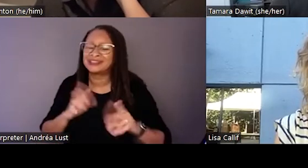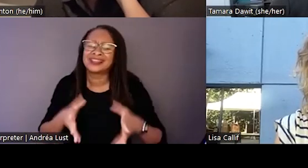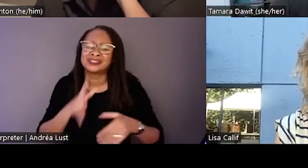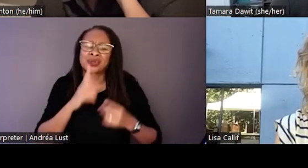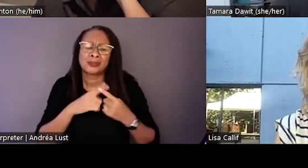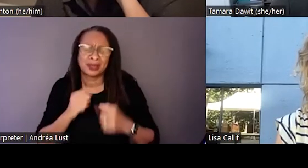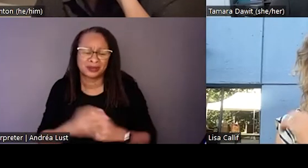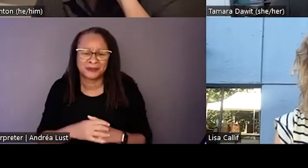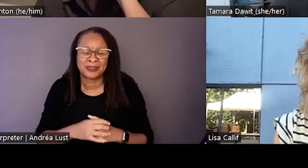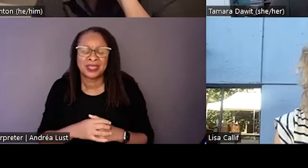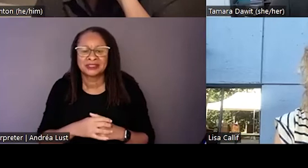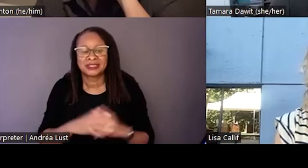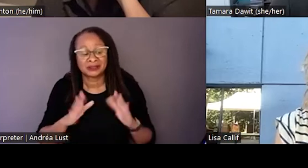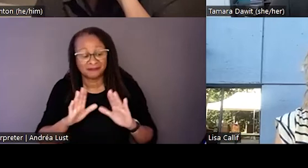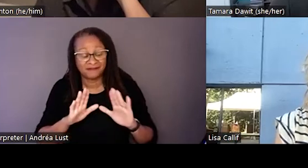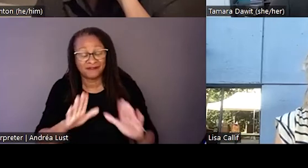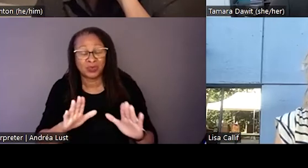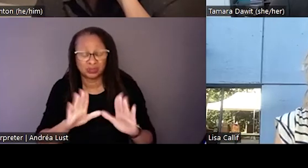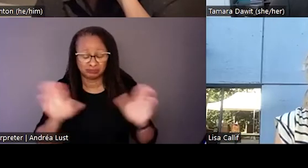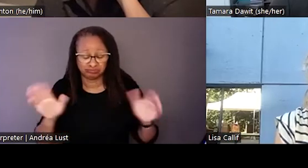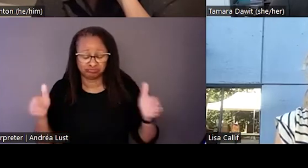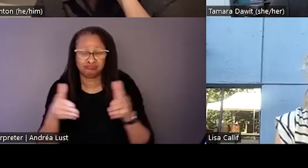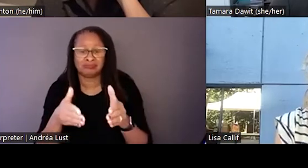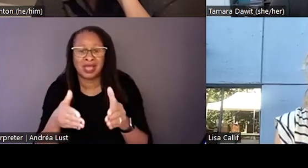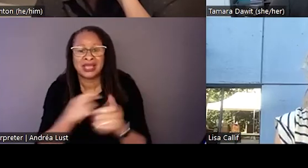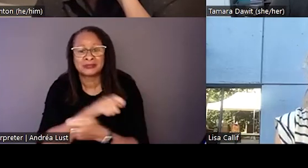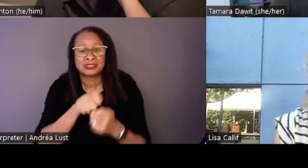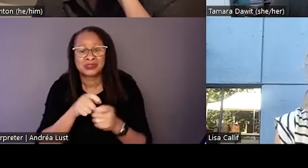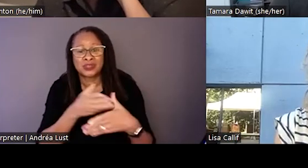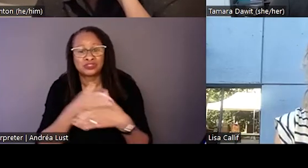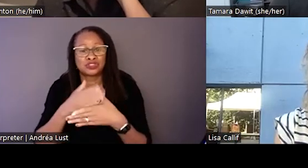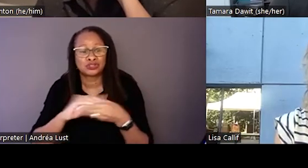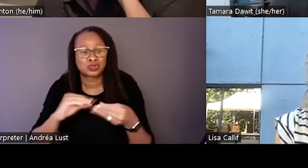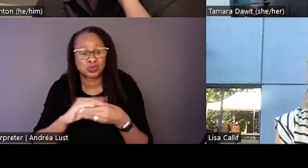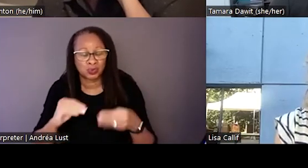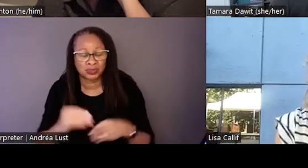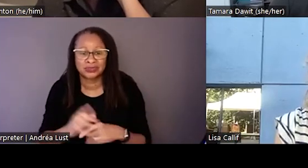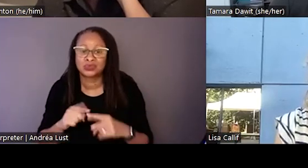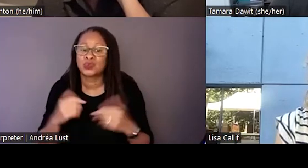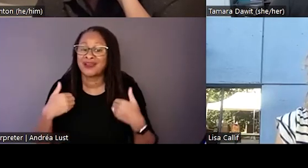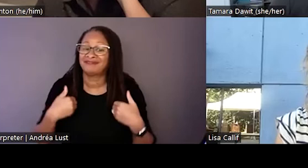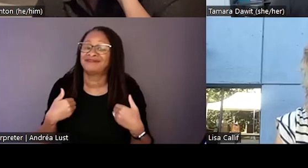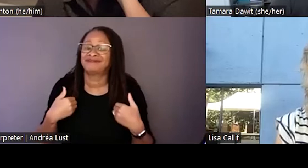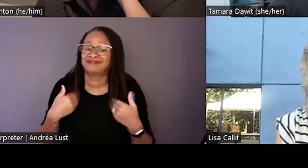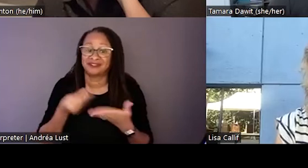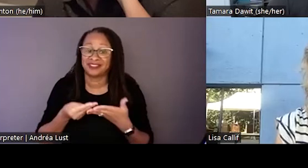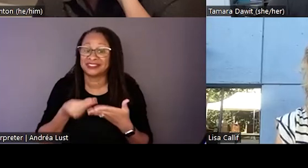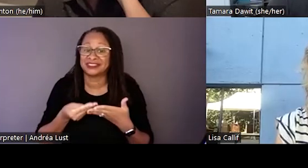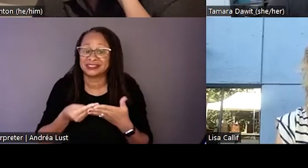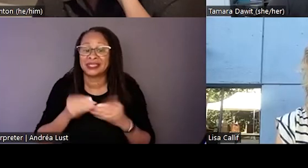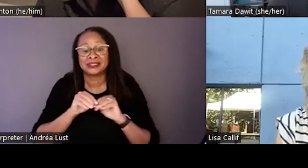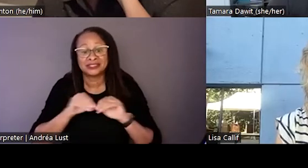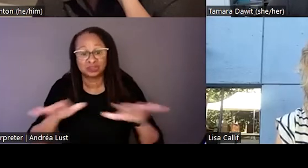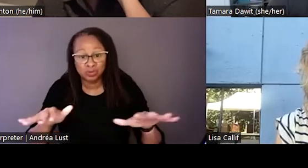pushed to some certain way of telling their stories in order to have funding,